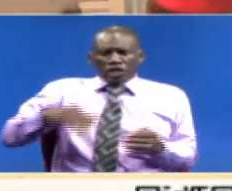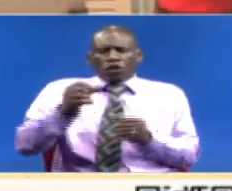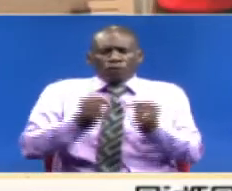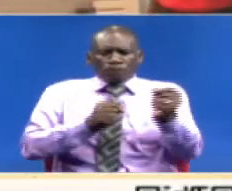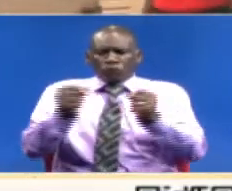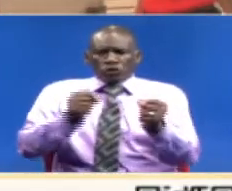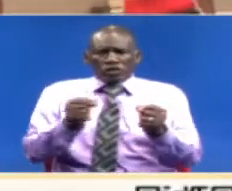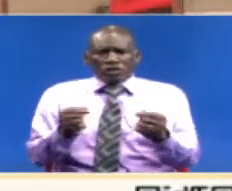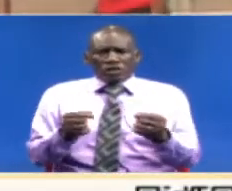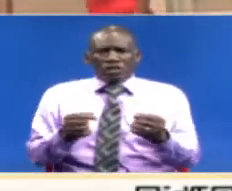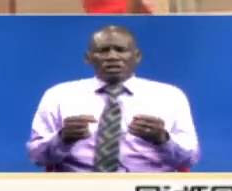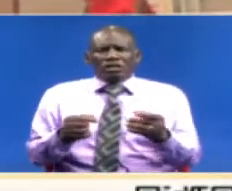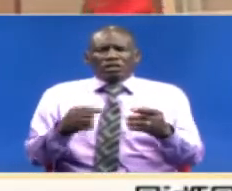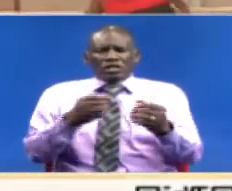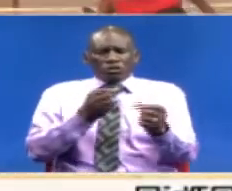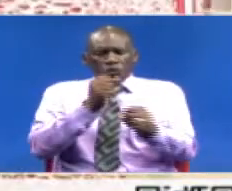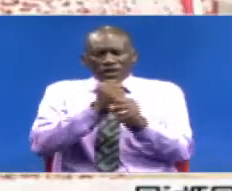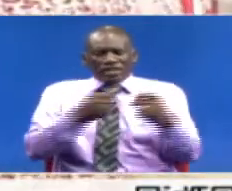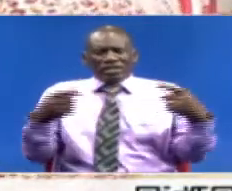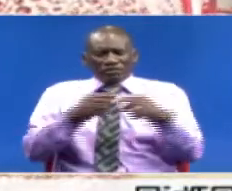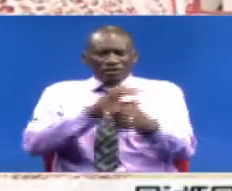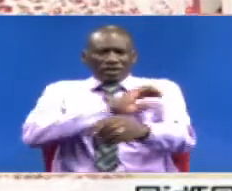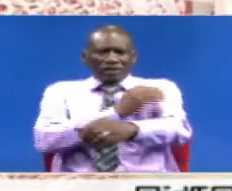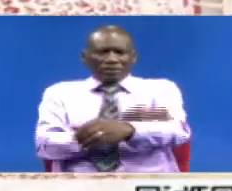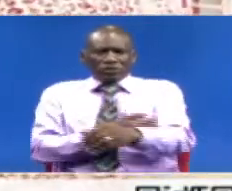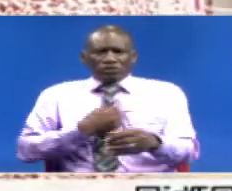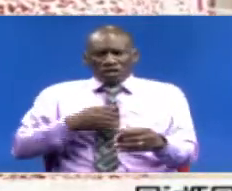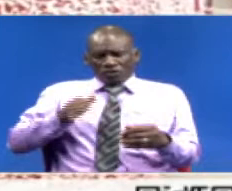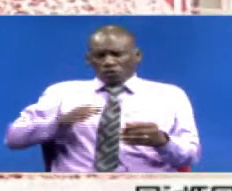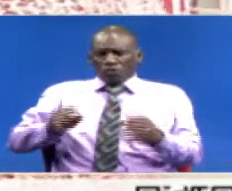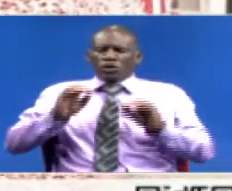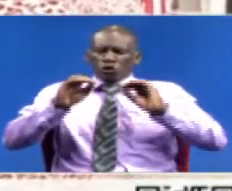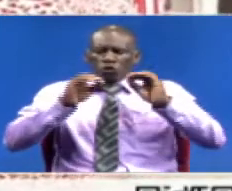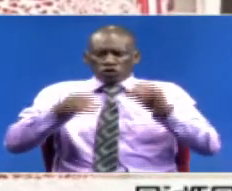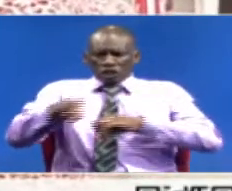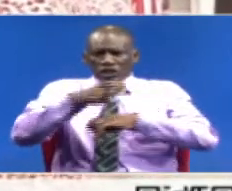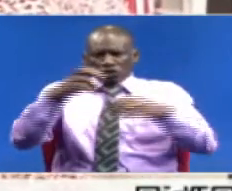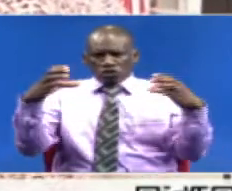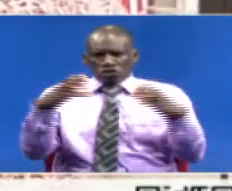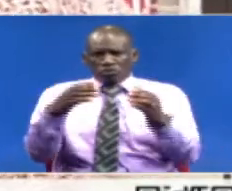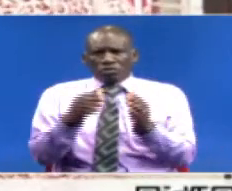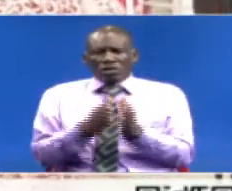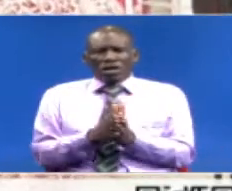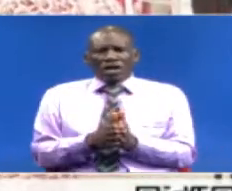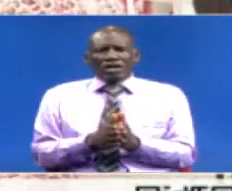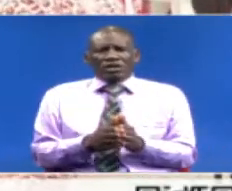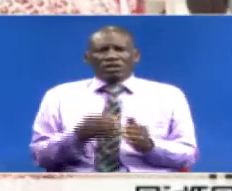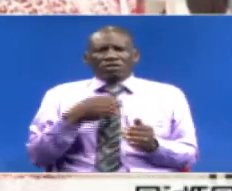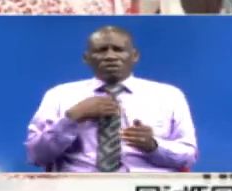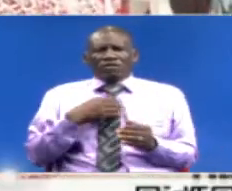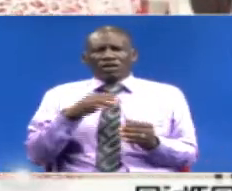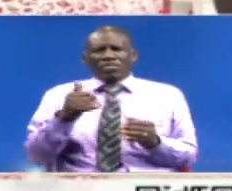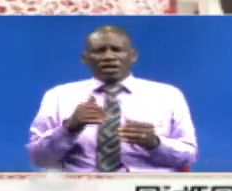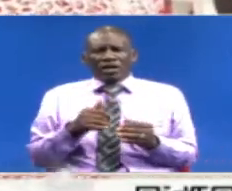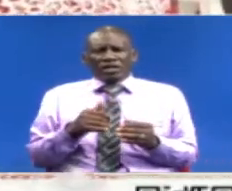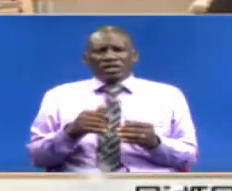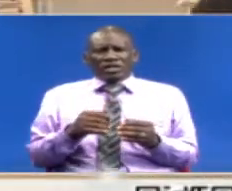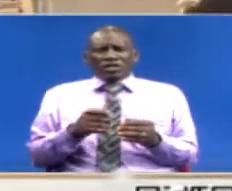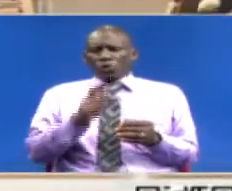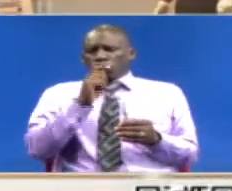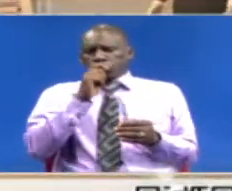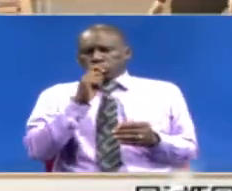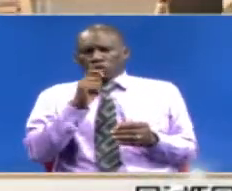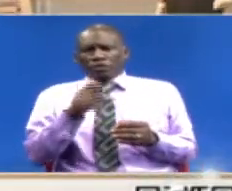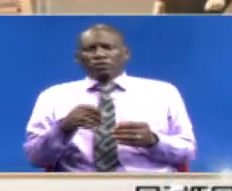ecosystem serving in different capacities. There is a female coach in the national team and four women who arbitrate fights as referees.